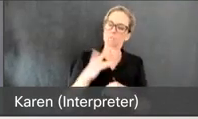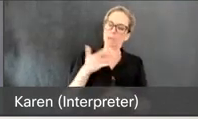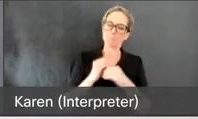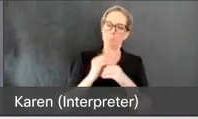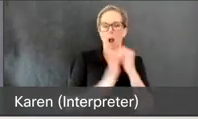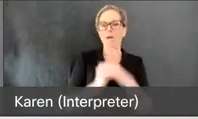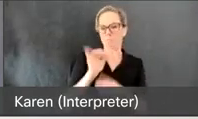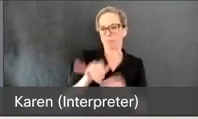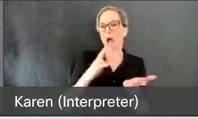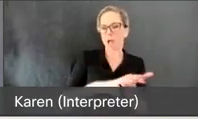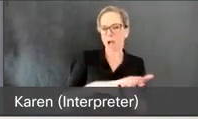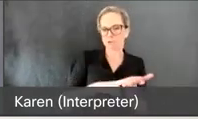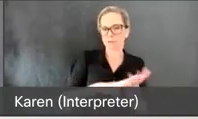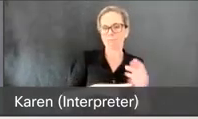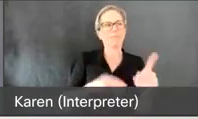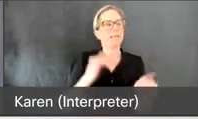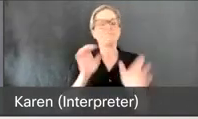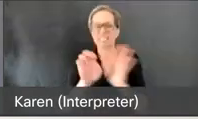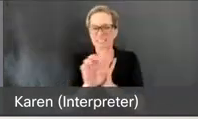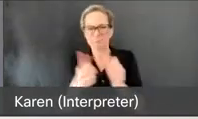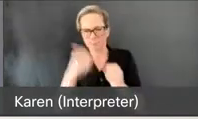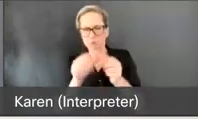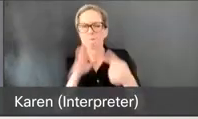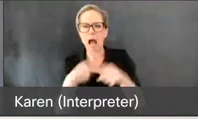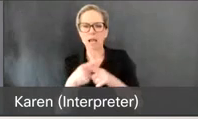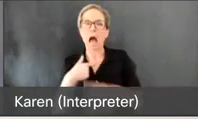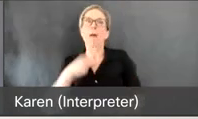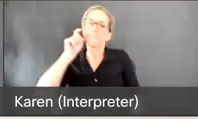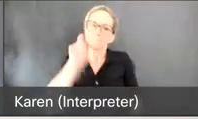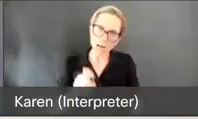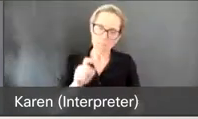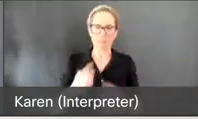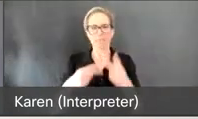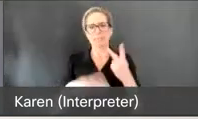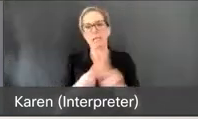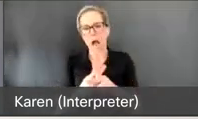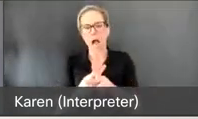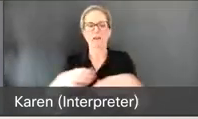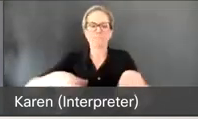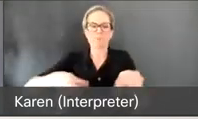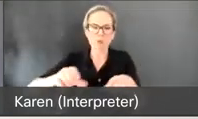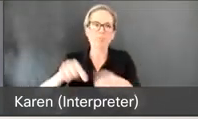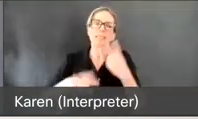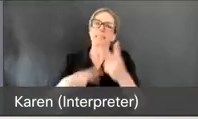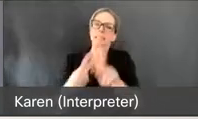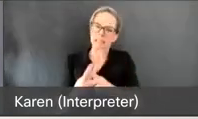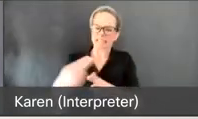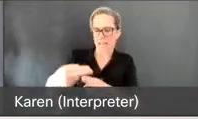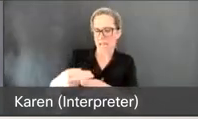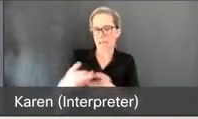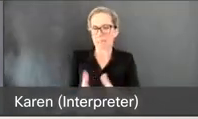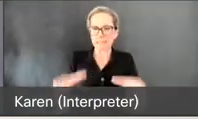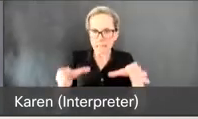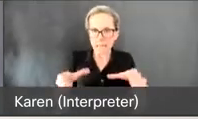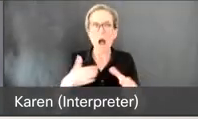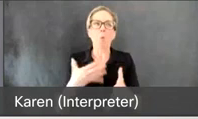about, if there's must-haves, like I must have this brand faucet and this brand sink, and this is the tile